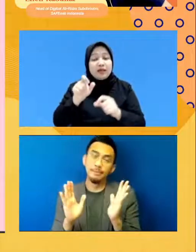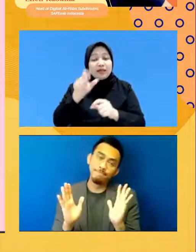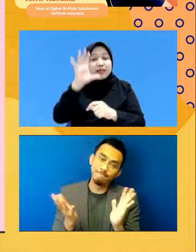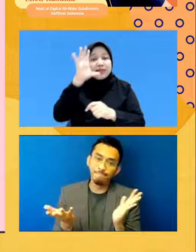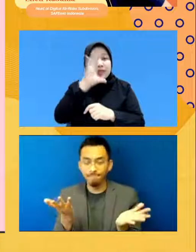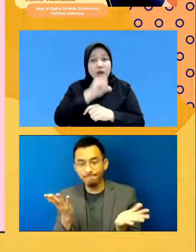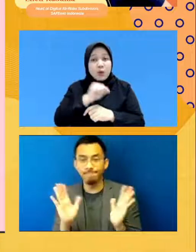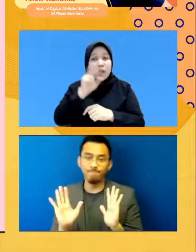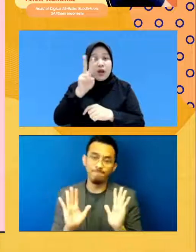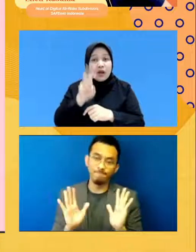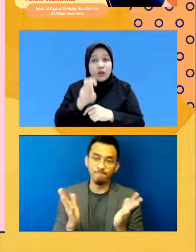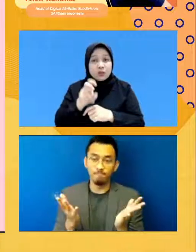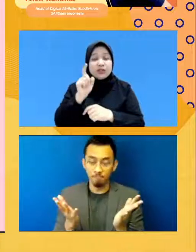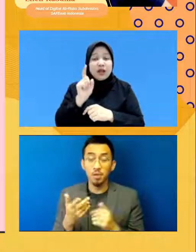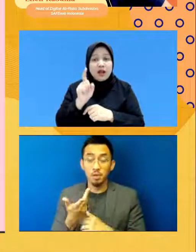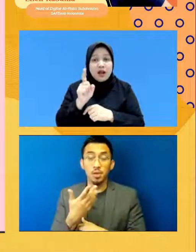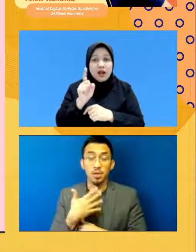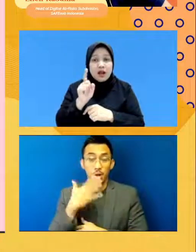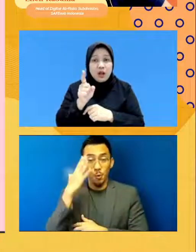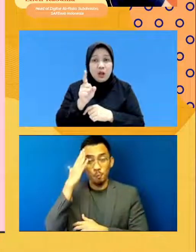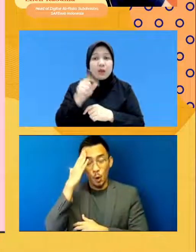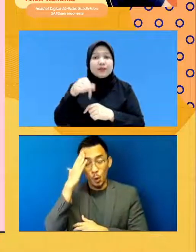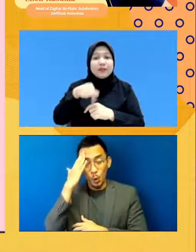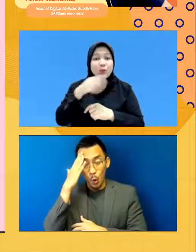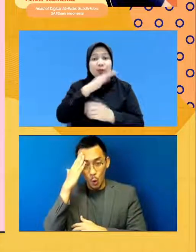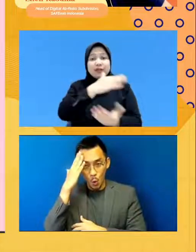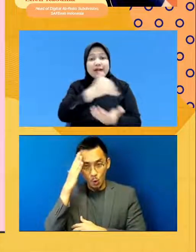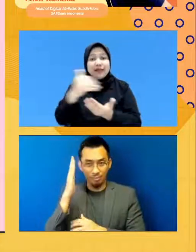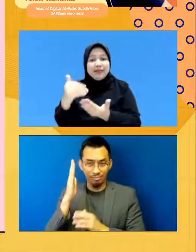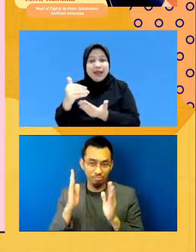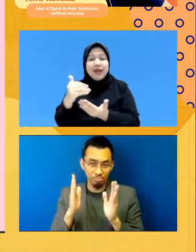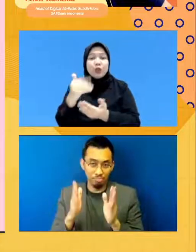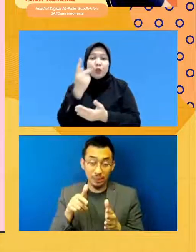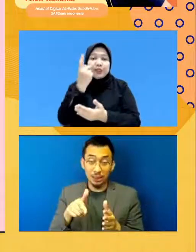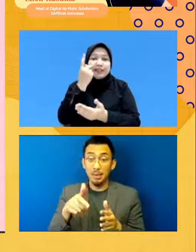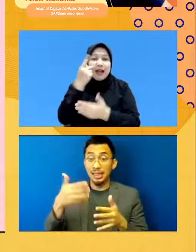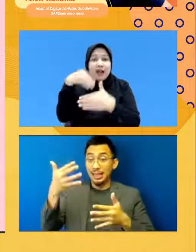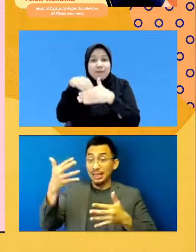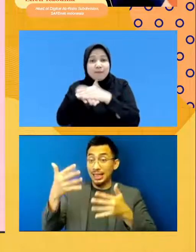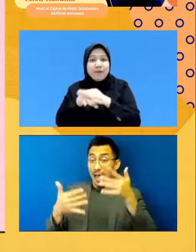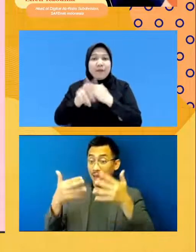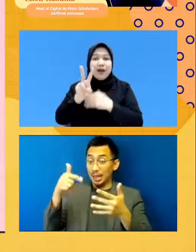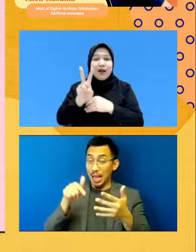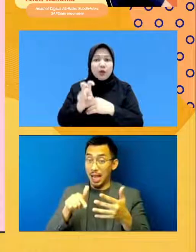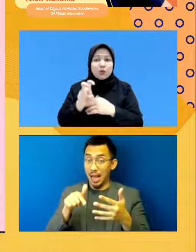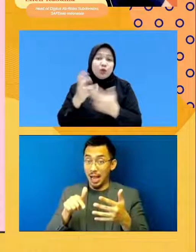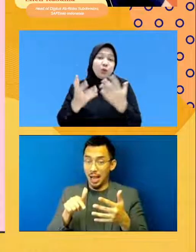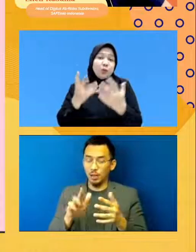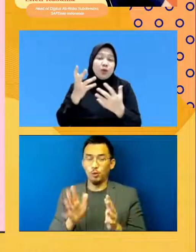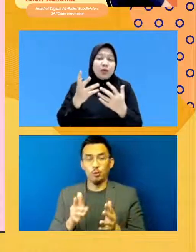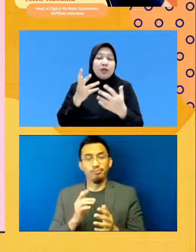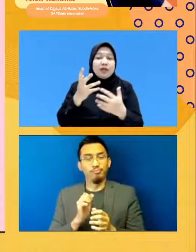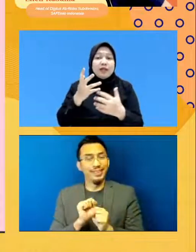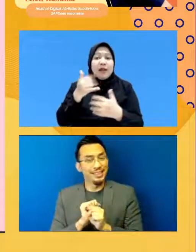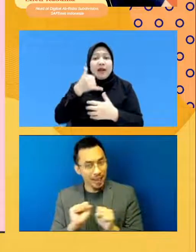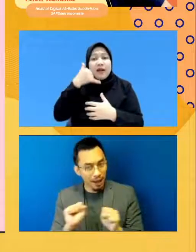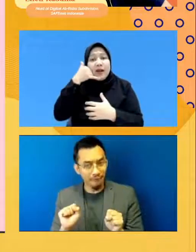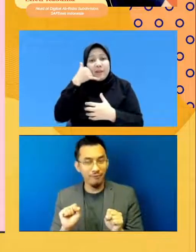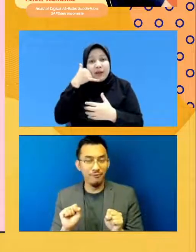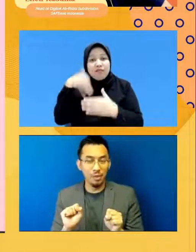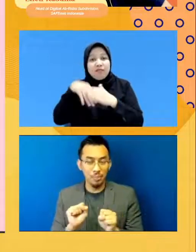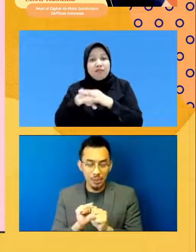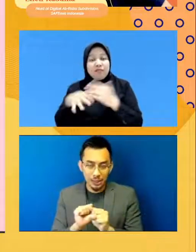encrypt our data, whether we kept it in our mobile phone or when we are